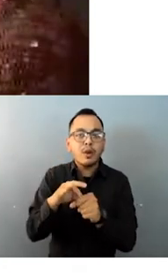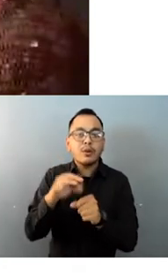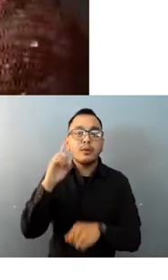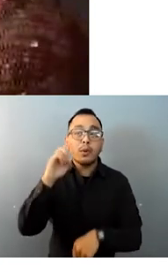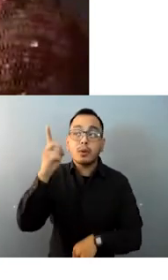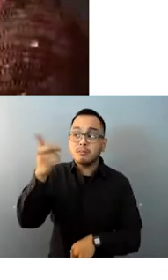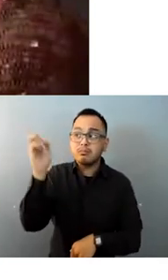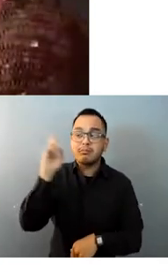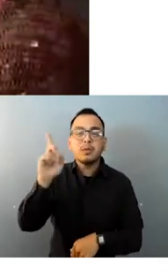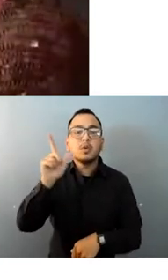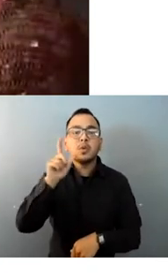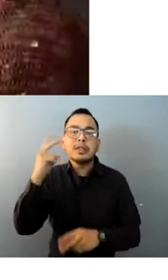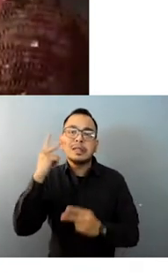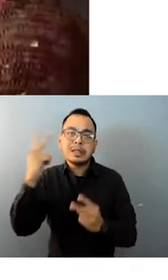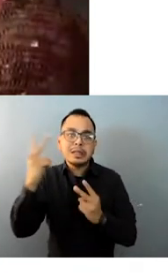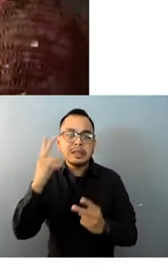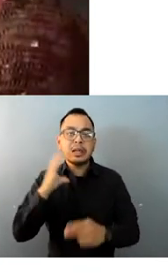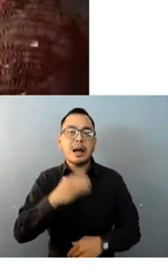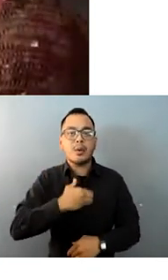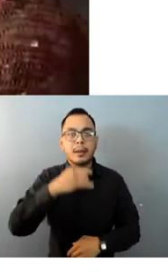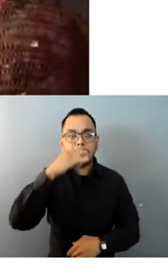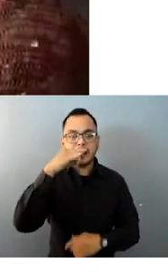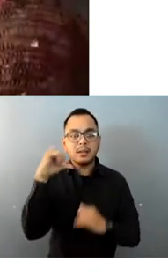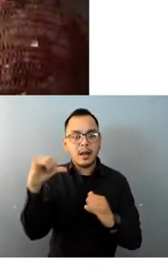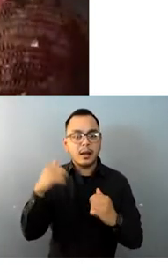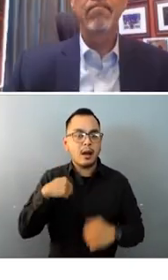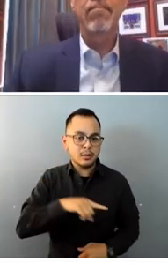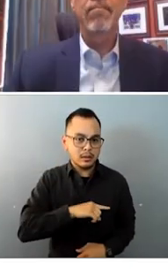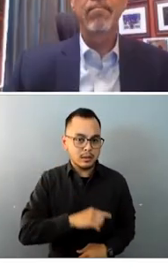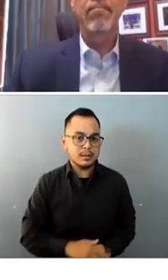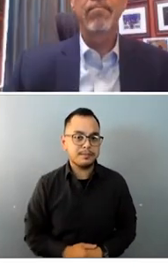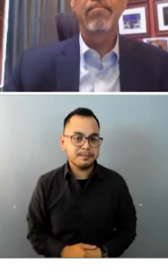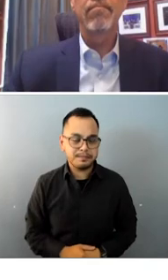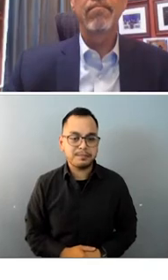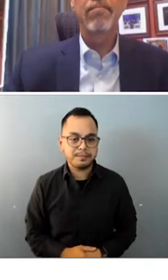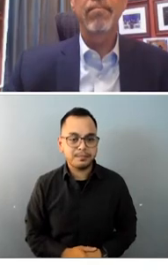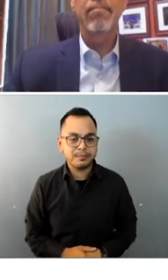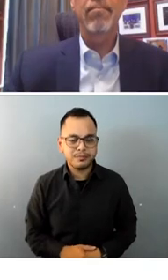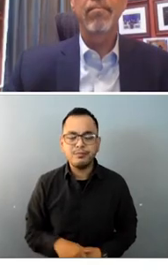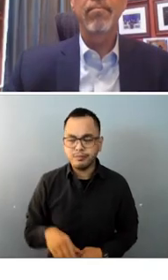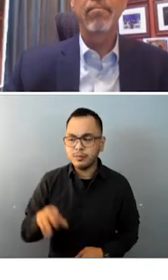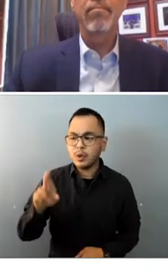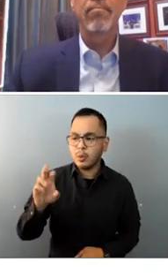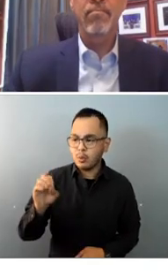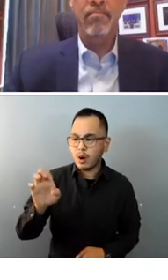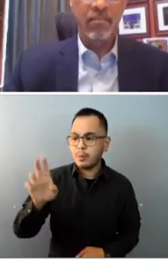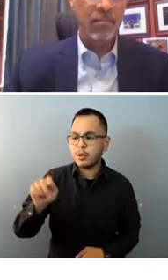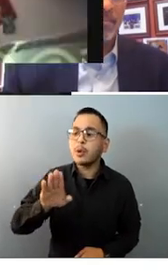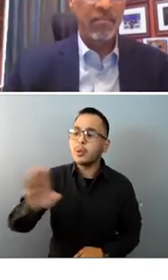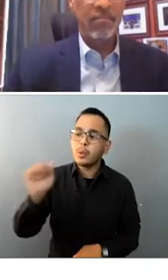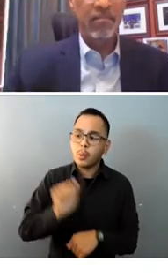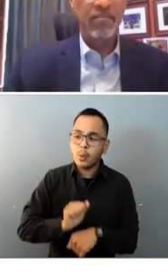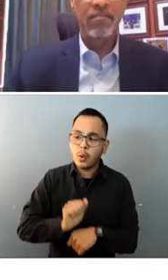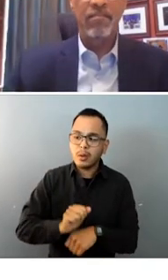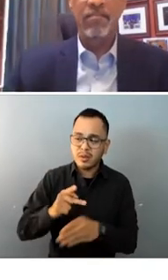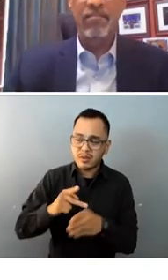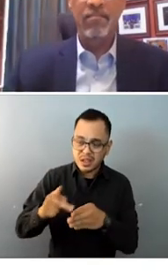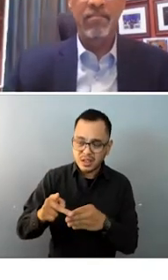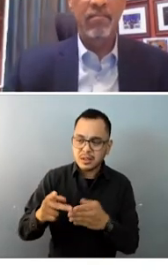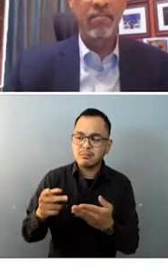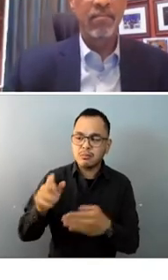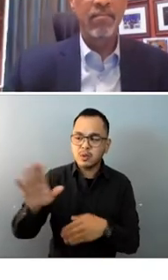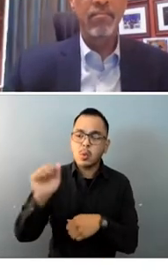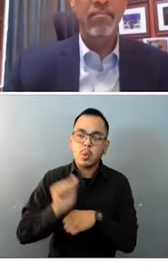who see and love our children as we do. Robert, in the work that you do